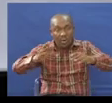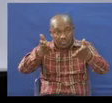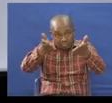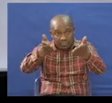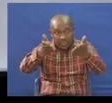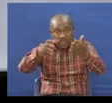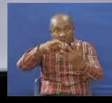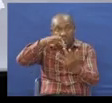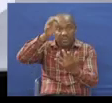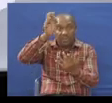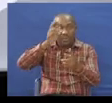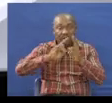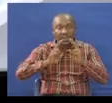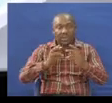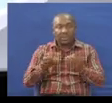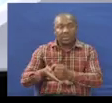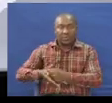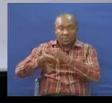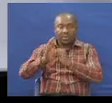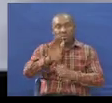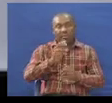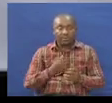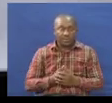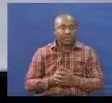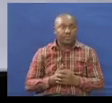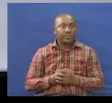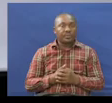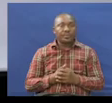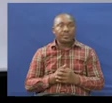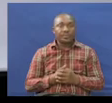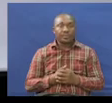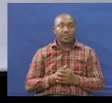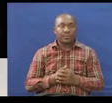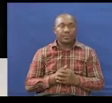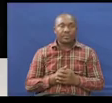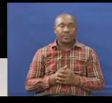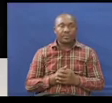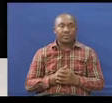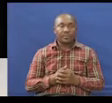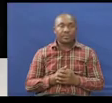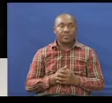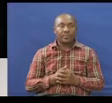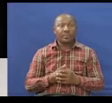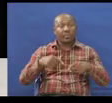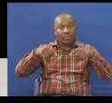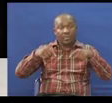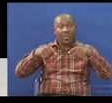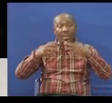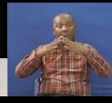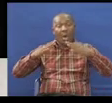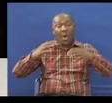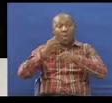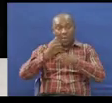home from their working. You just discuss with them. I'm writing here. Here, this